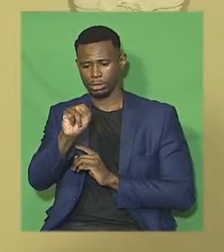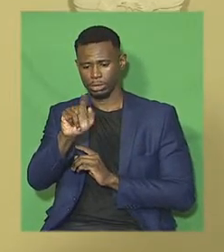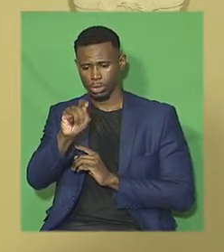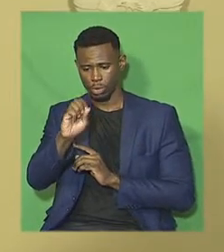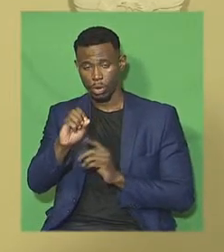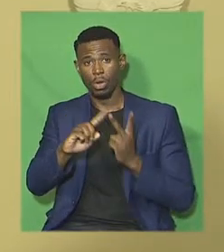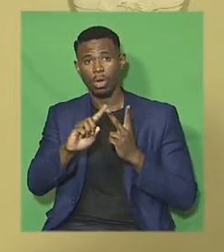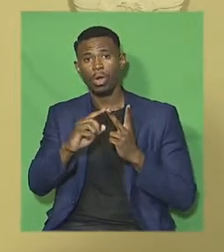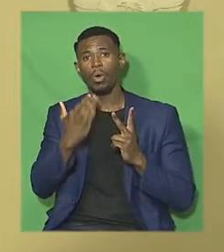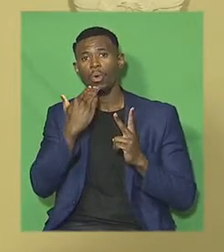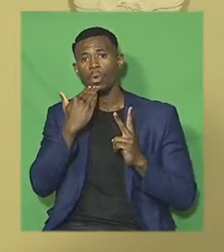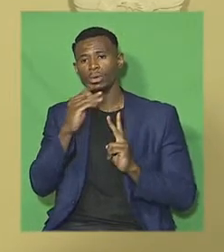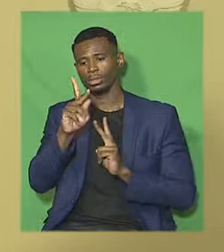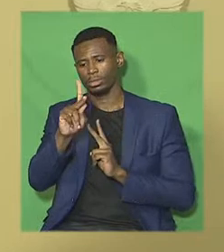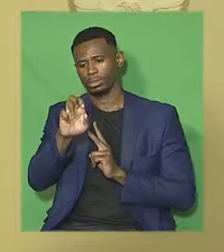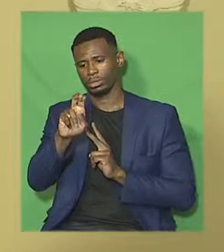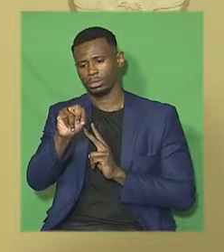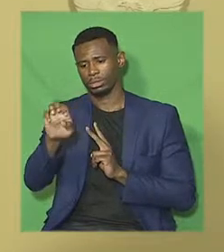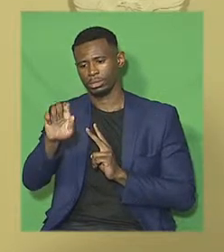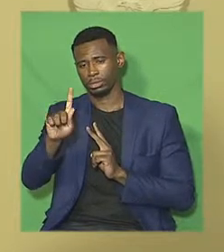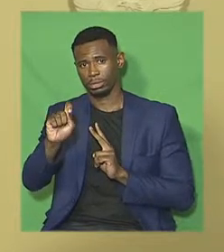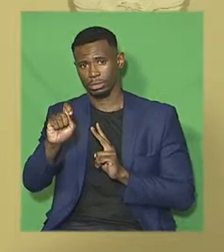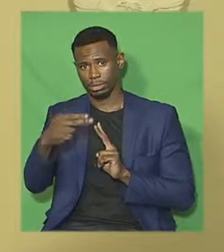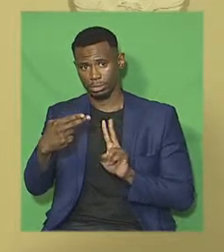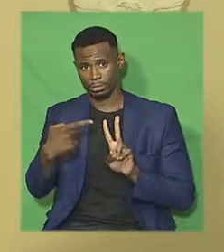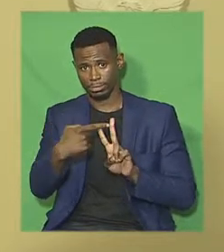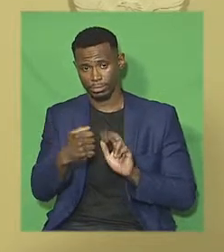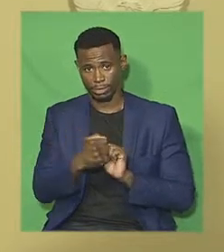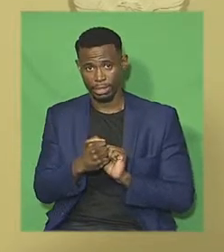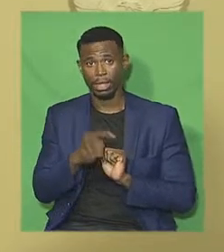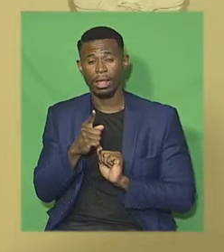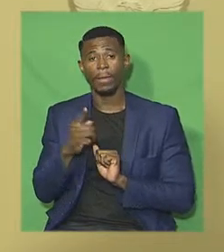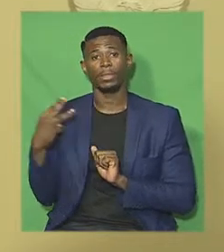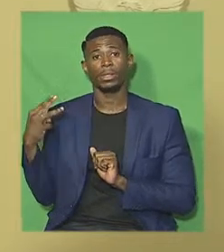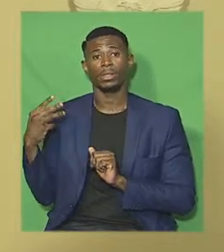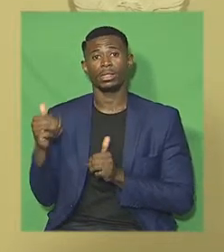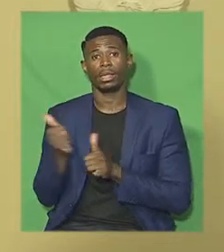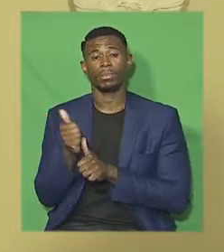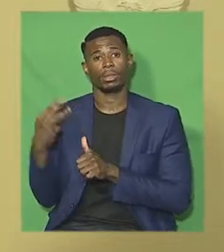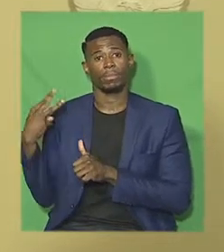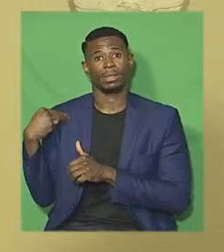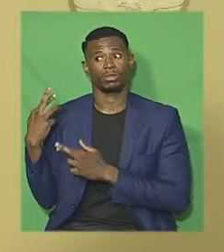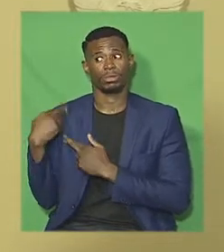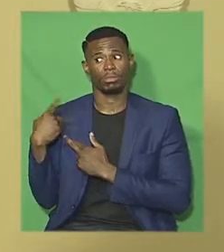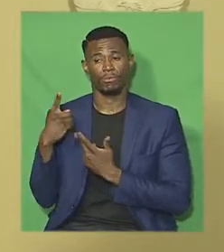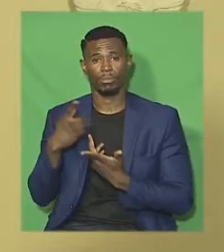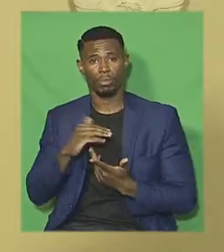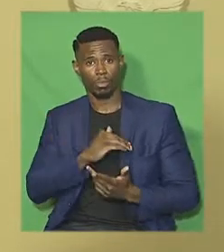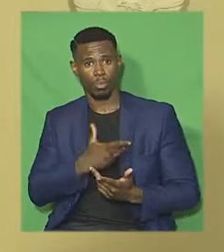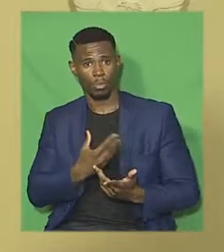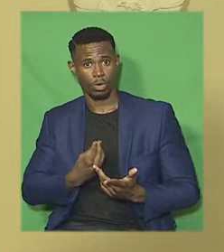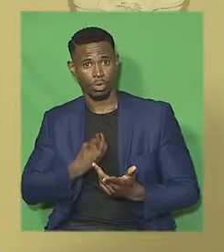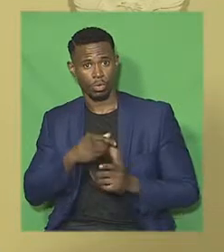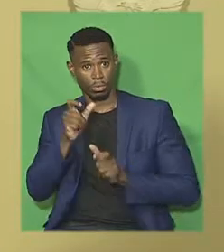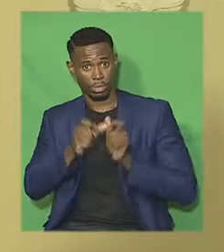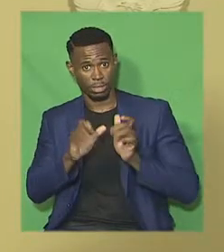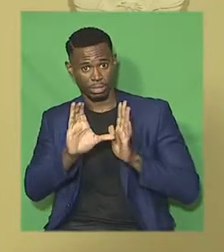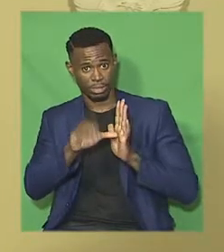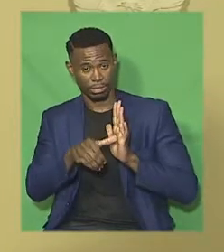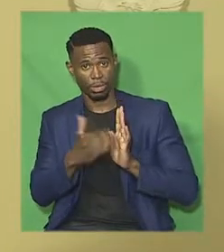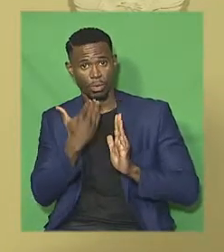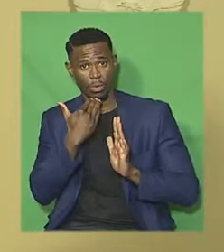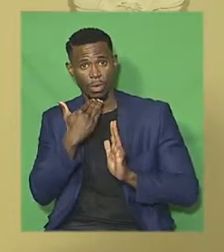Murolong. Deputy Minister in the Presidency responsible for women, youth, and persons with disabilities will be